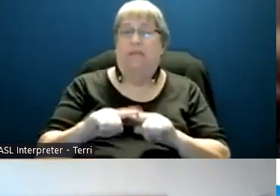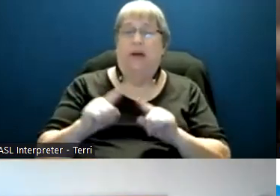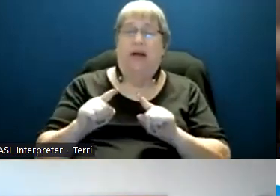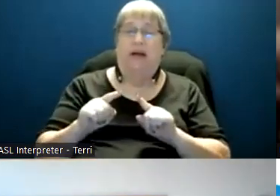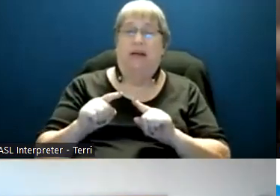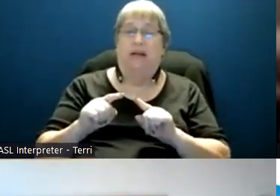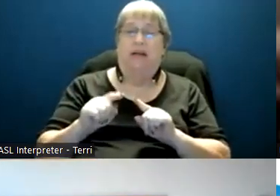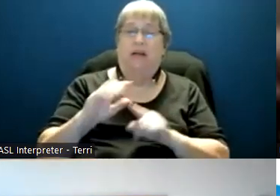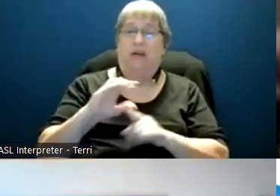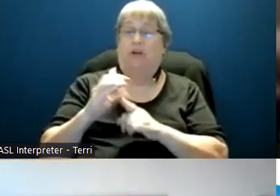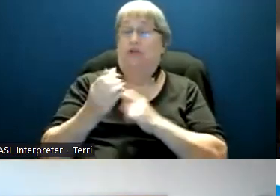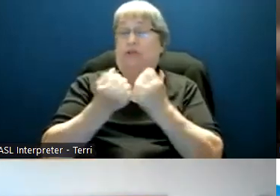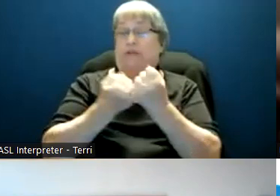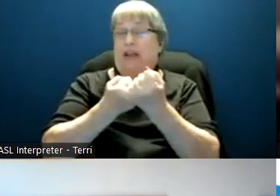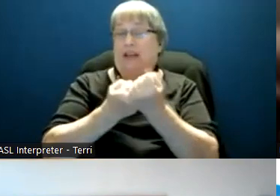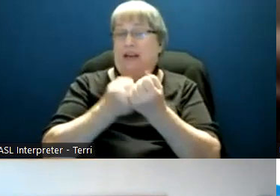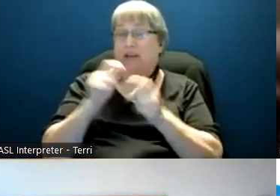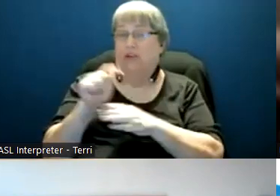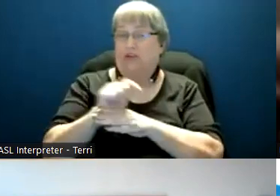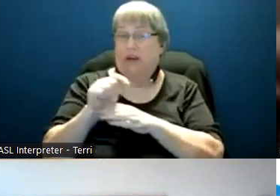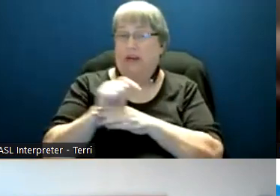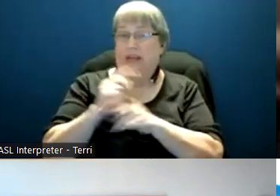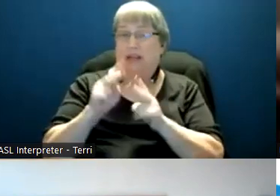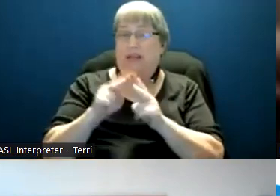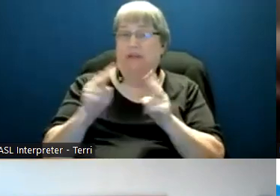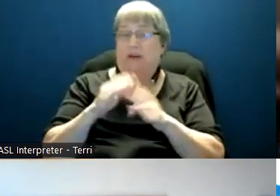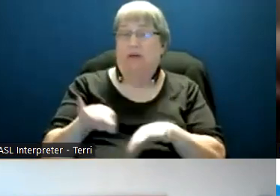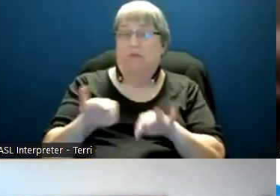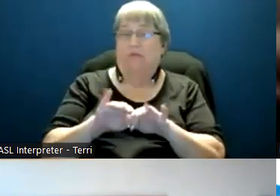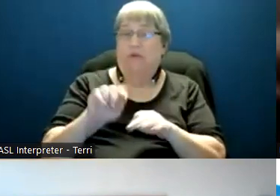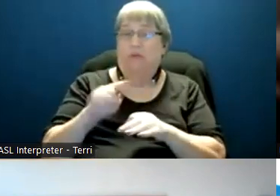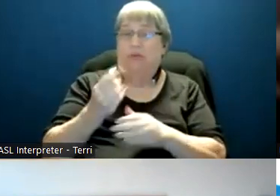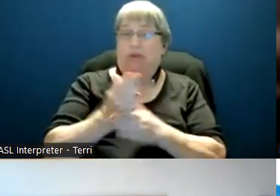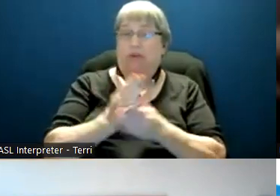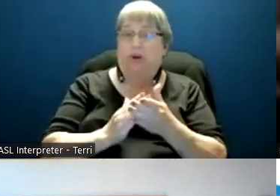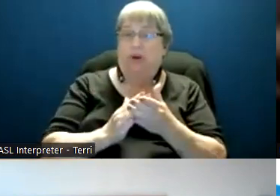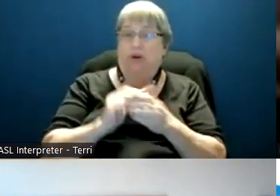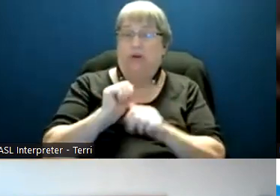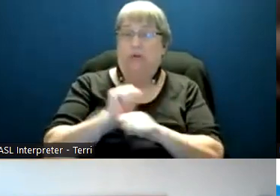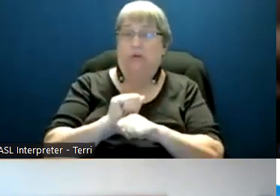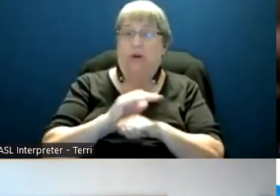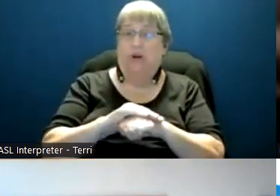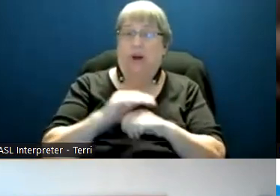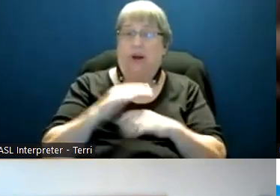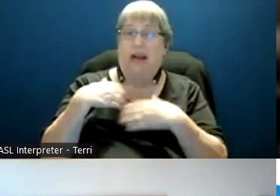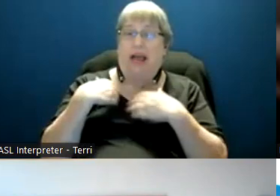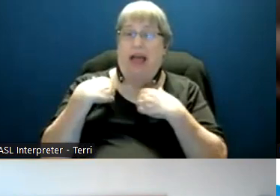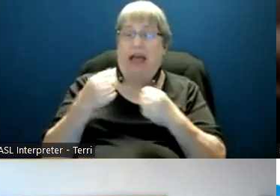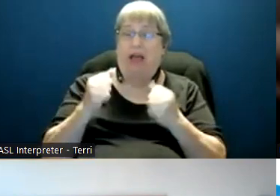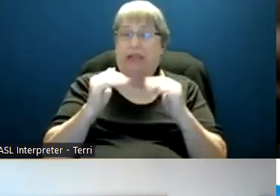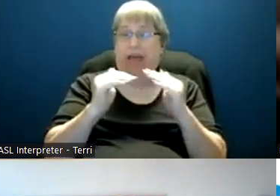cultural validation training is a very important first step to working on health equity work. The